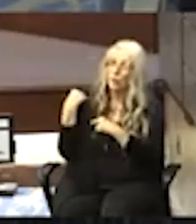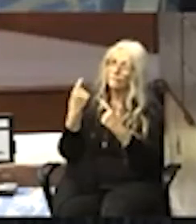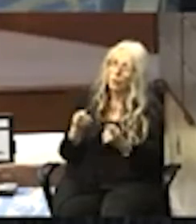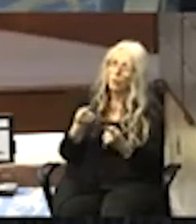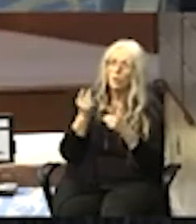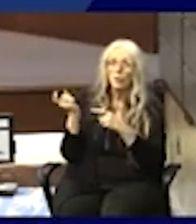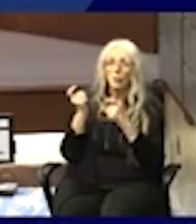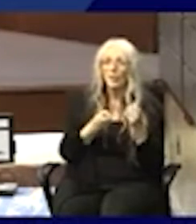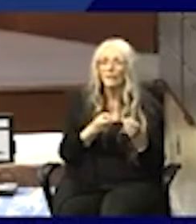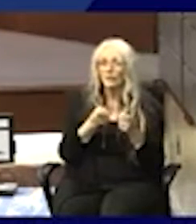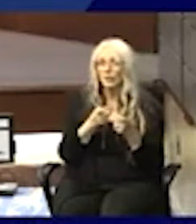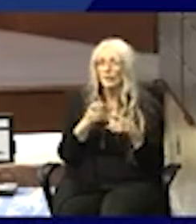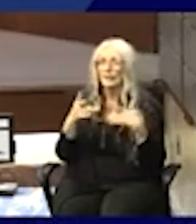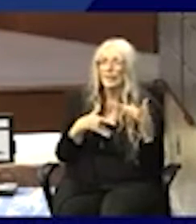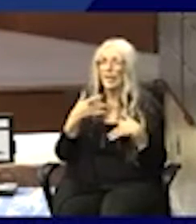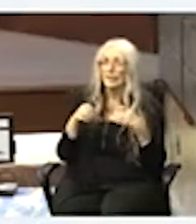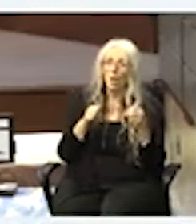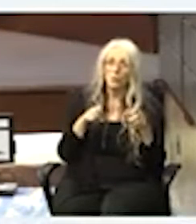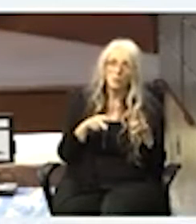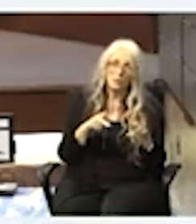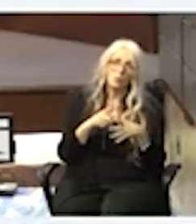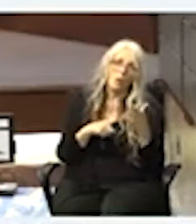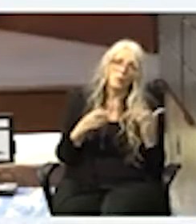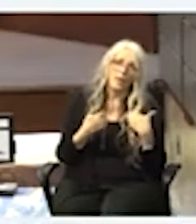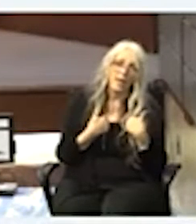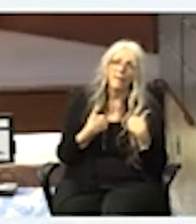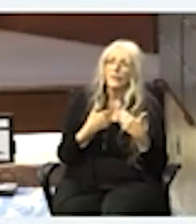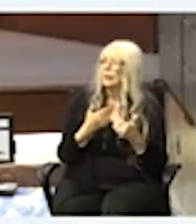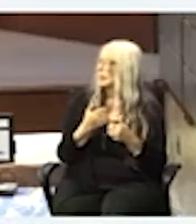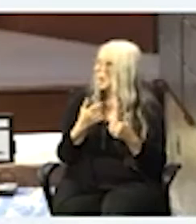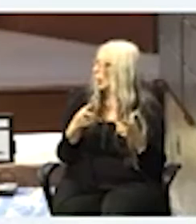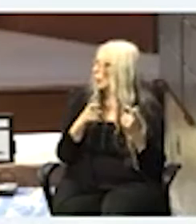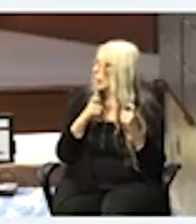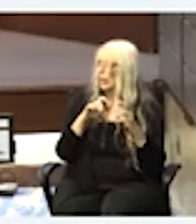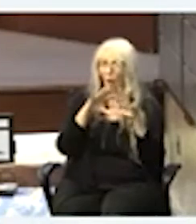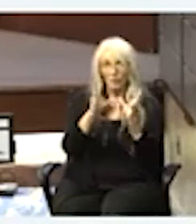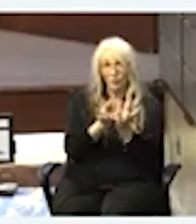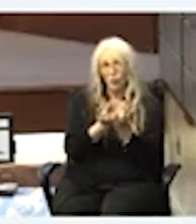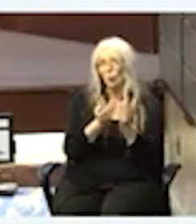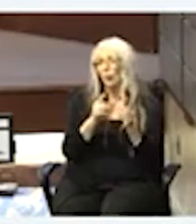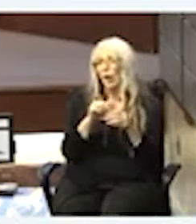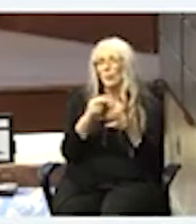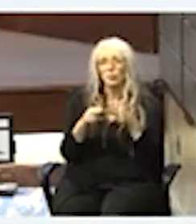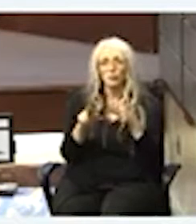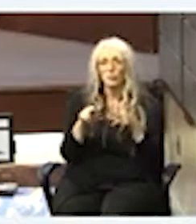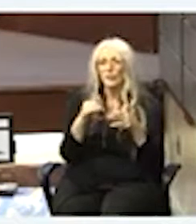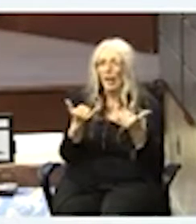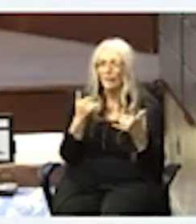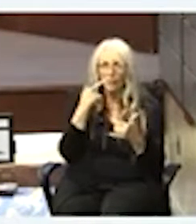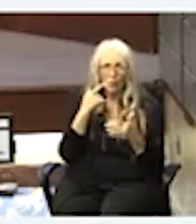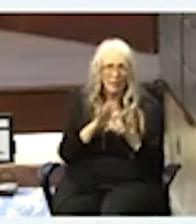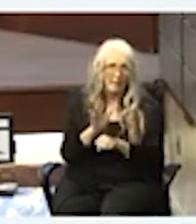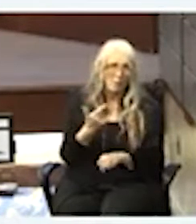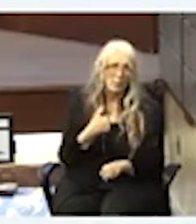going to give you a peek at the exciting opportunities that we have. A quick overview, and I'm going to be brief. Y'all hear enough from